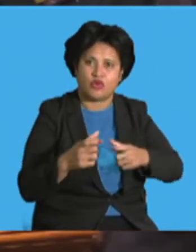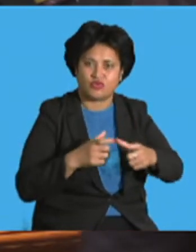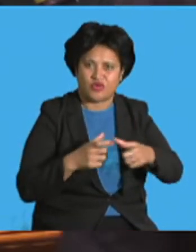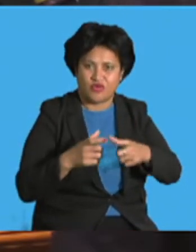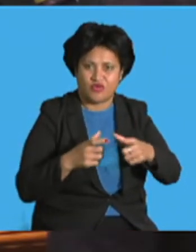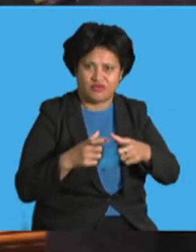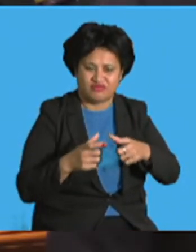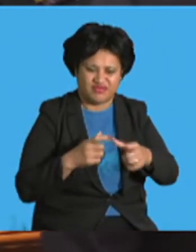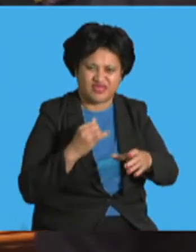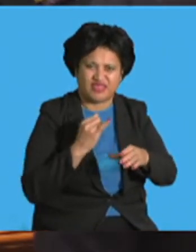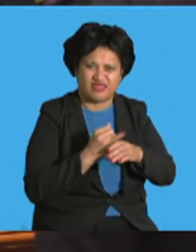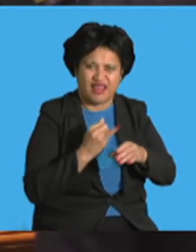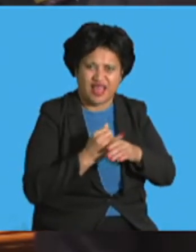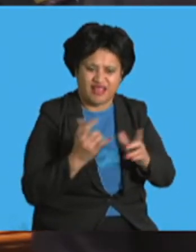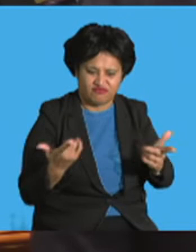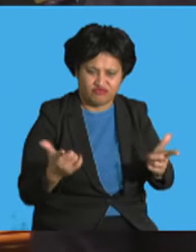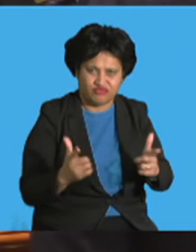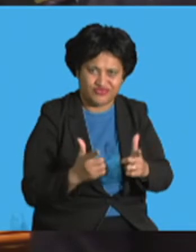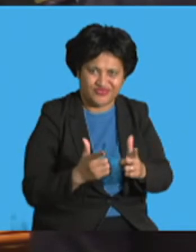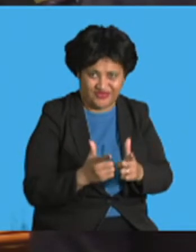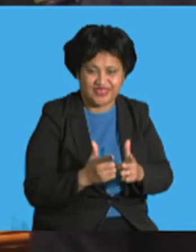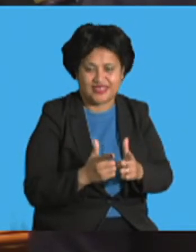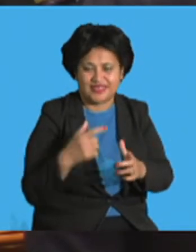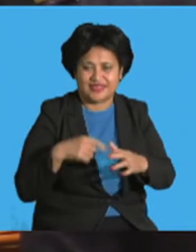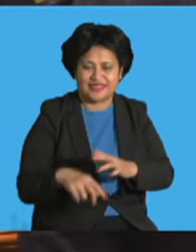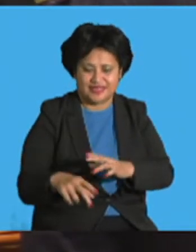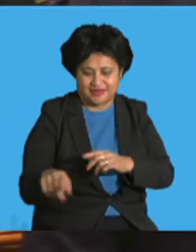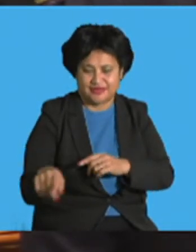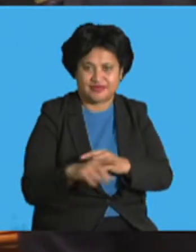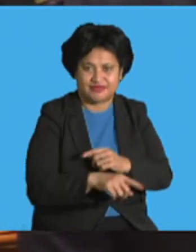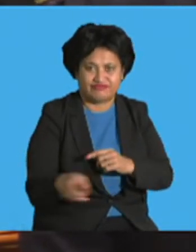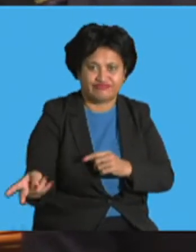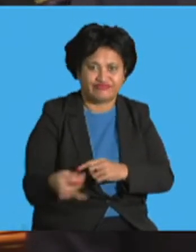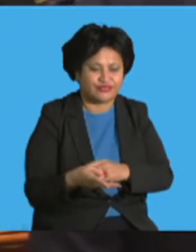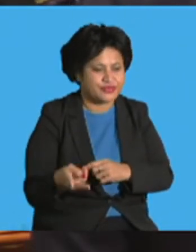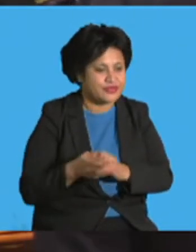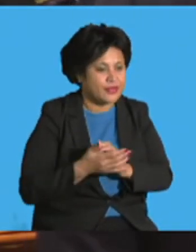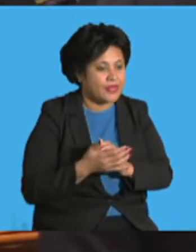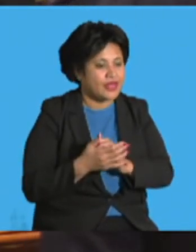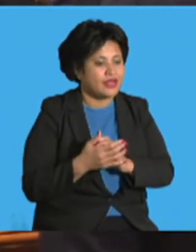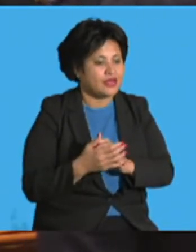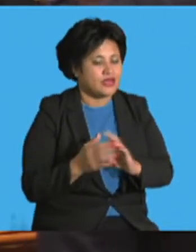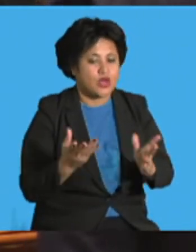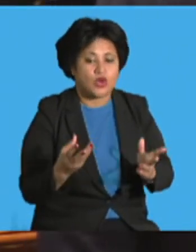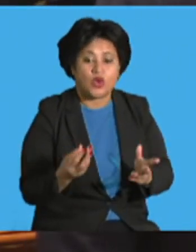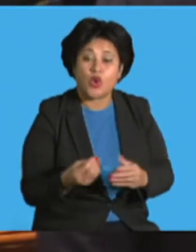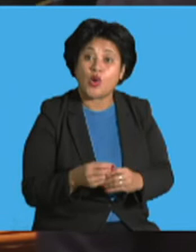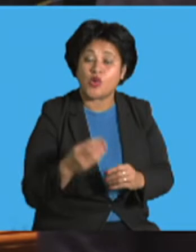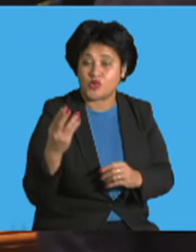two major municipalities. Mr. Speaker, sir, some of the